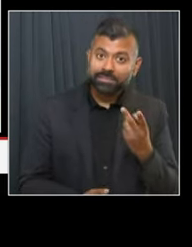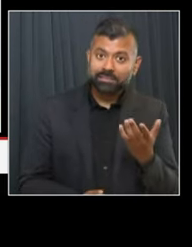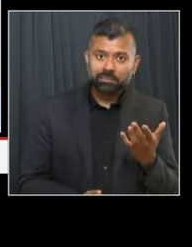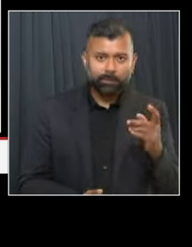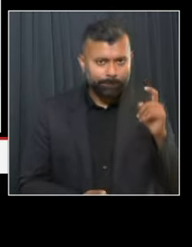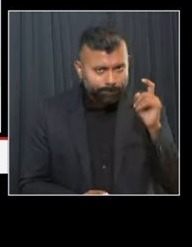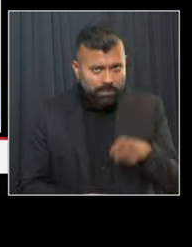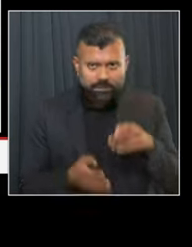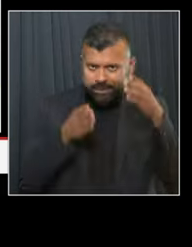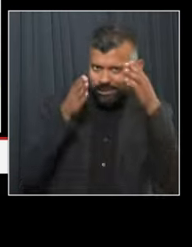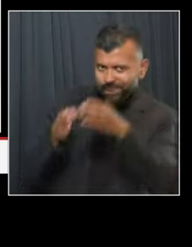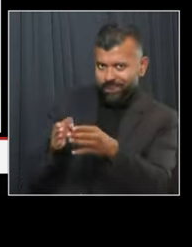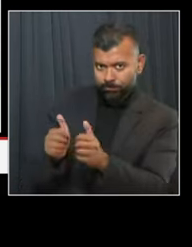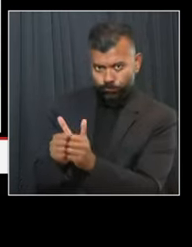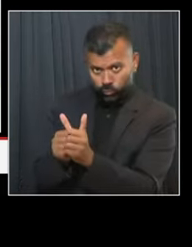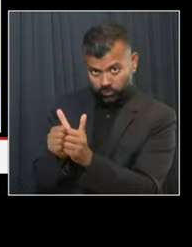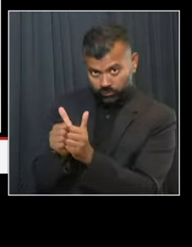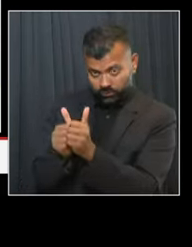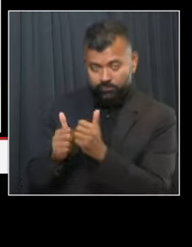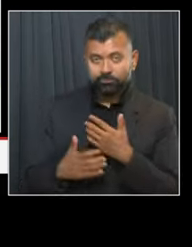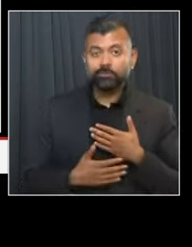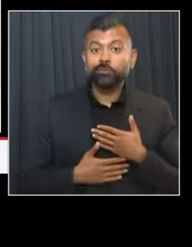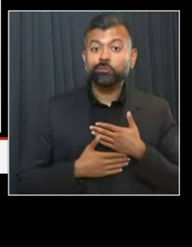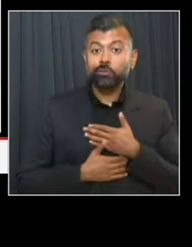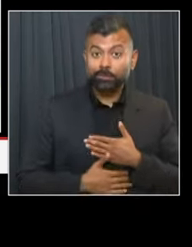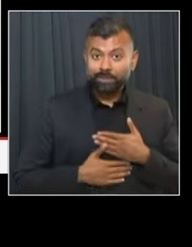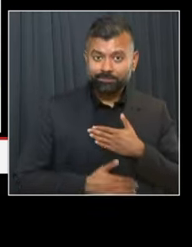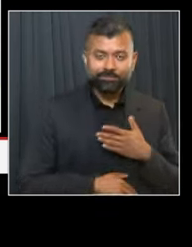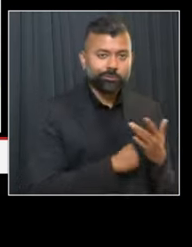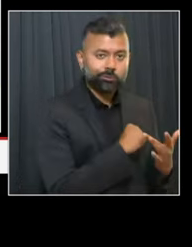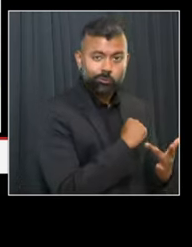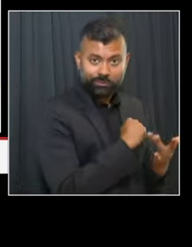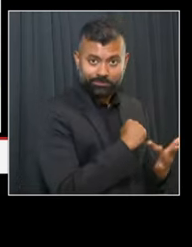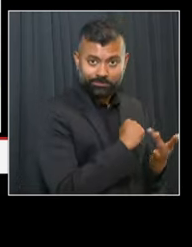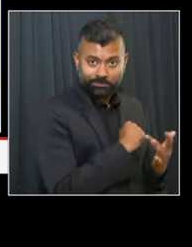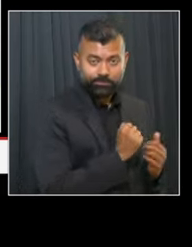the Commanders home to RFK Stadium.